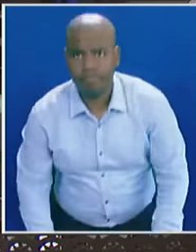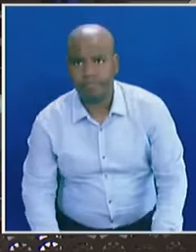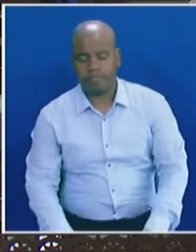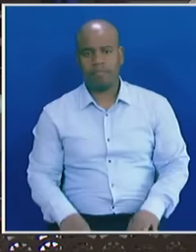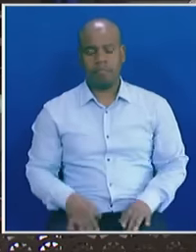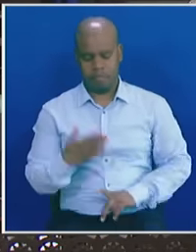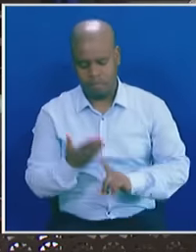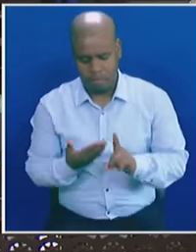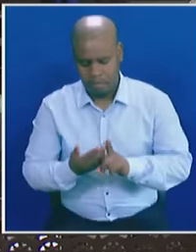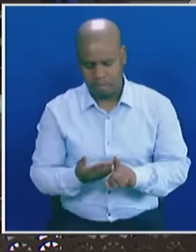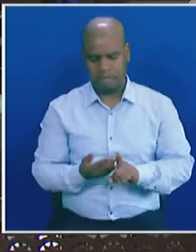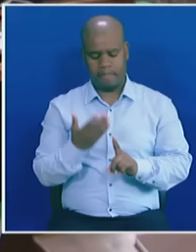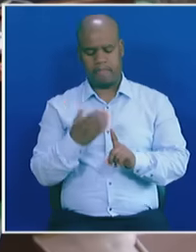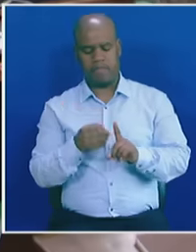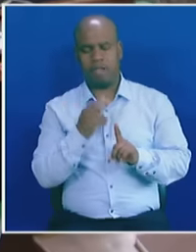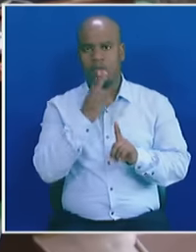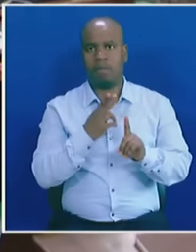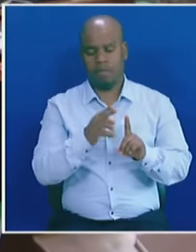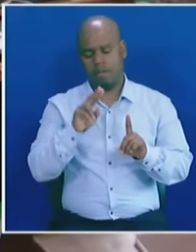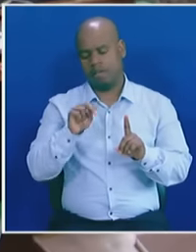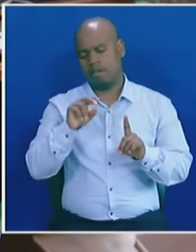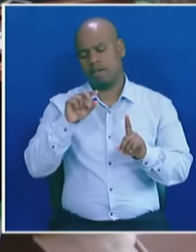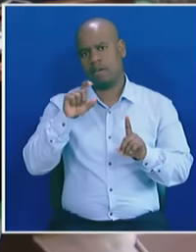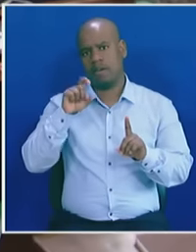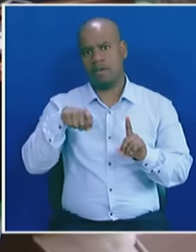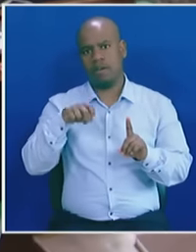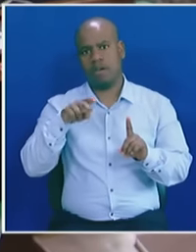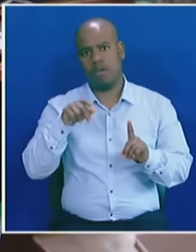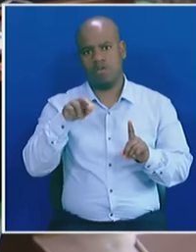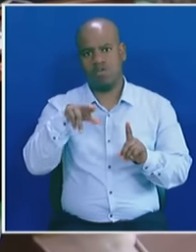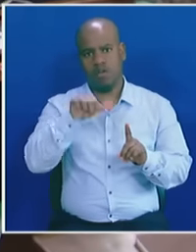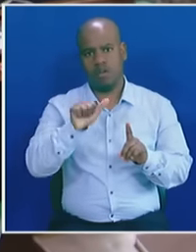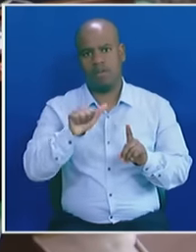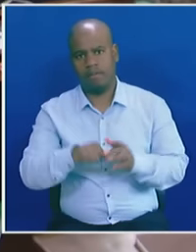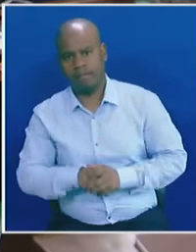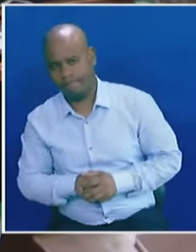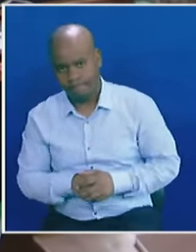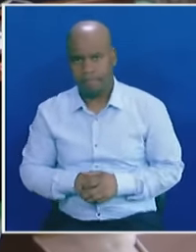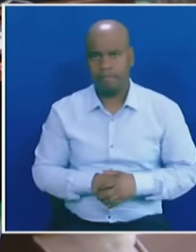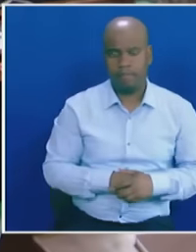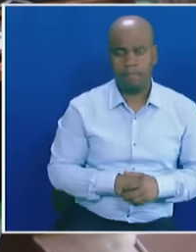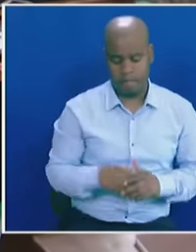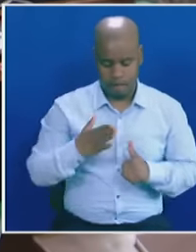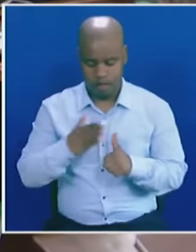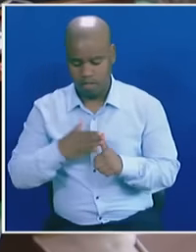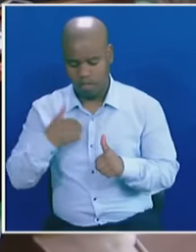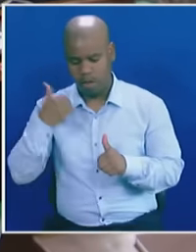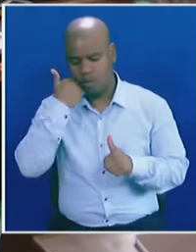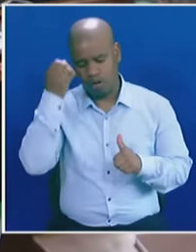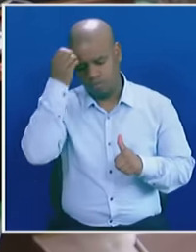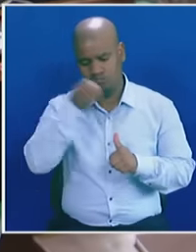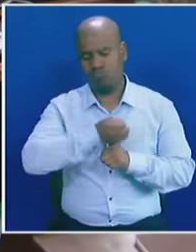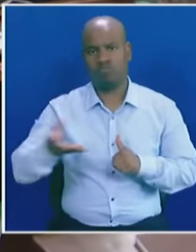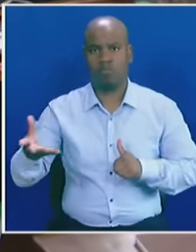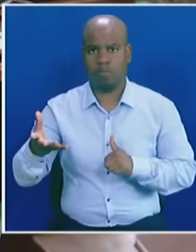I defer to you, Chairperson, and the honorable members of this House. And the first thing I want to do in this